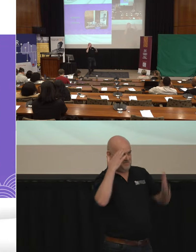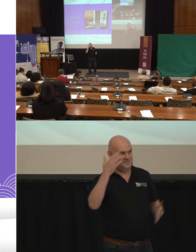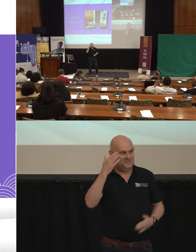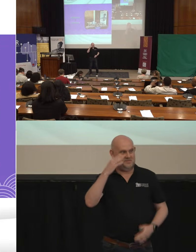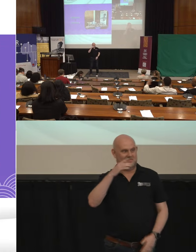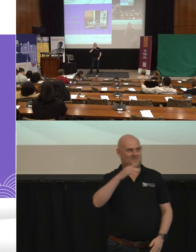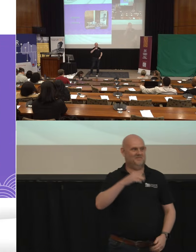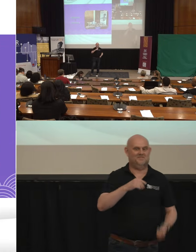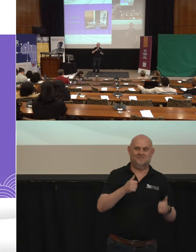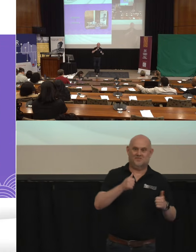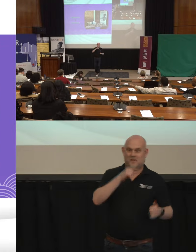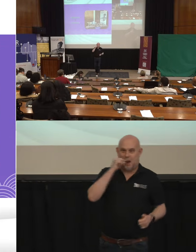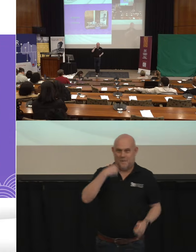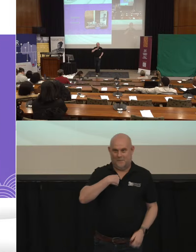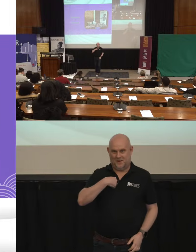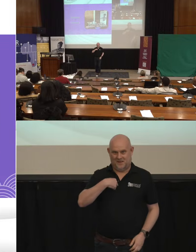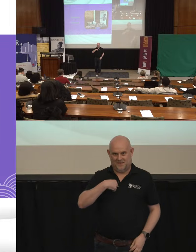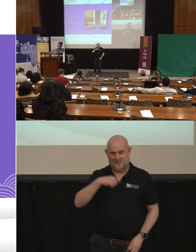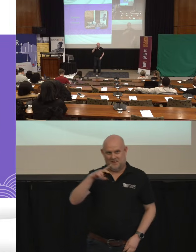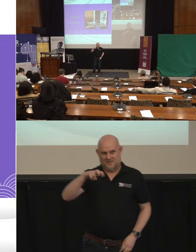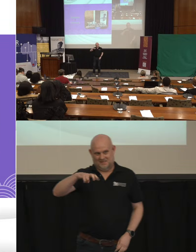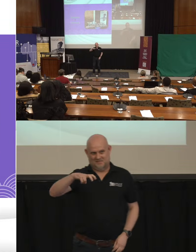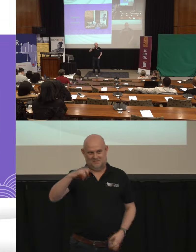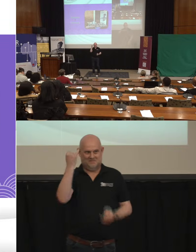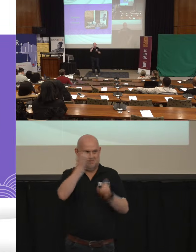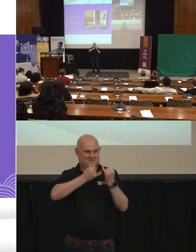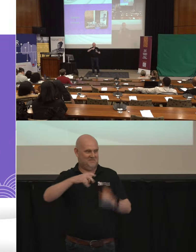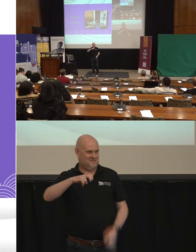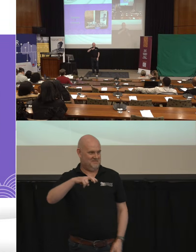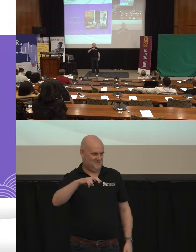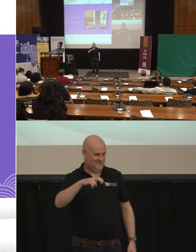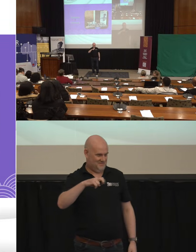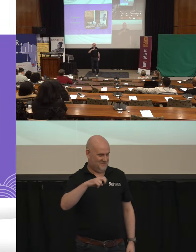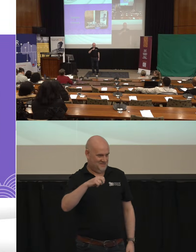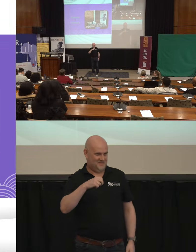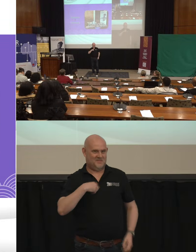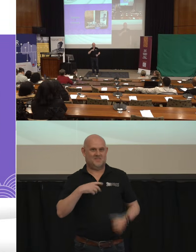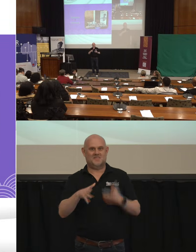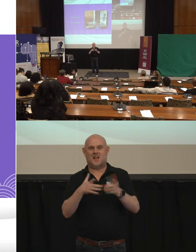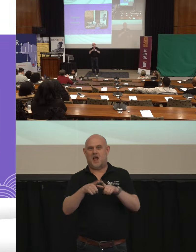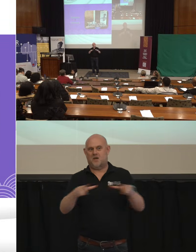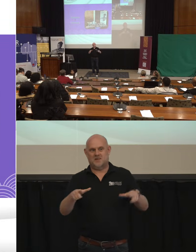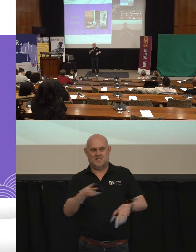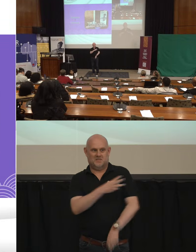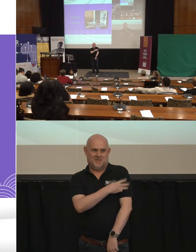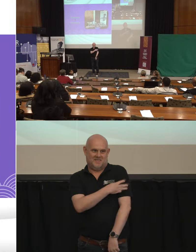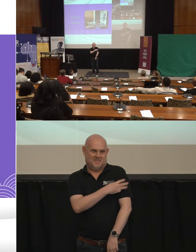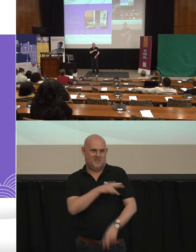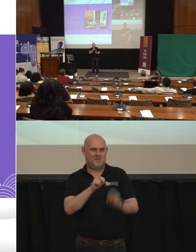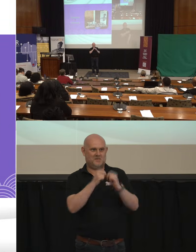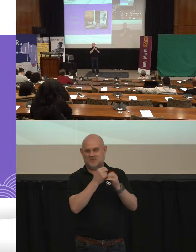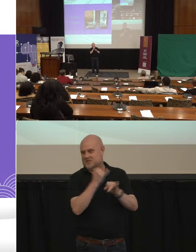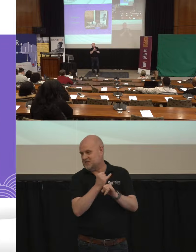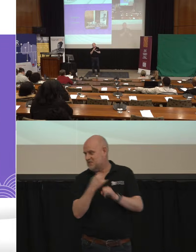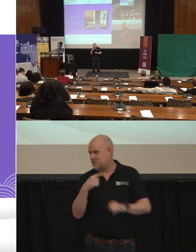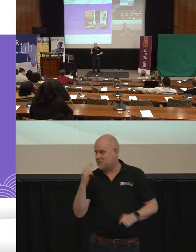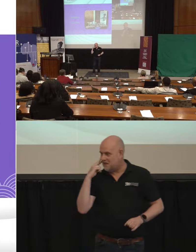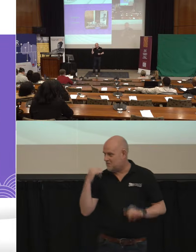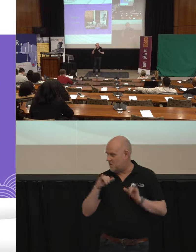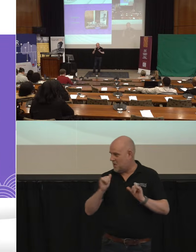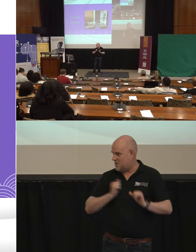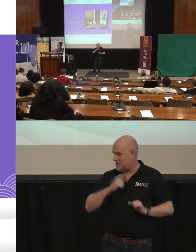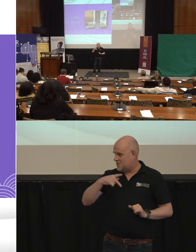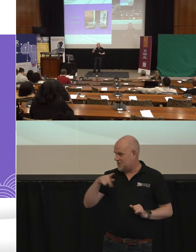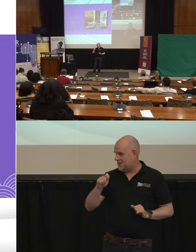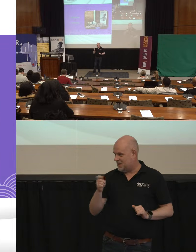Good day, everyone. So my name is Dirkie. This is my sign name. I'm the Sign Language Center